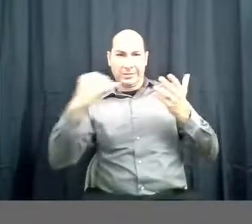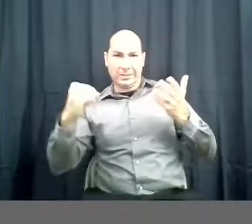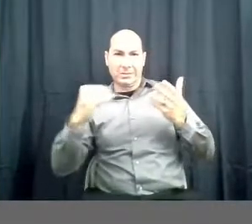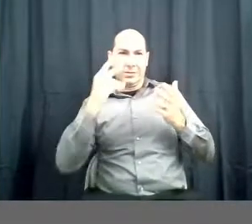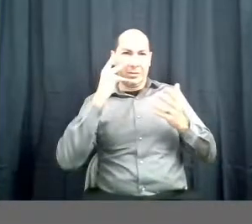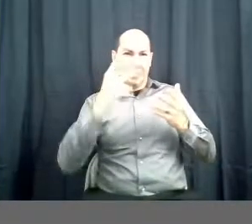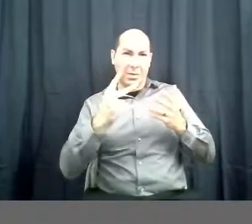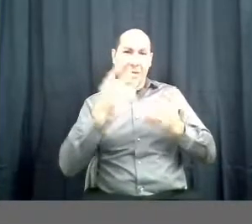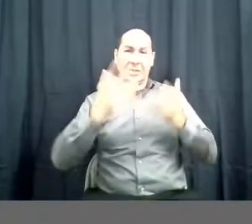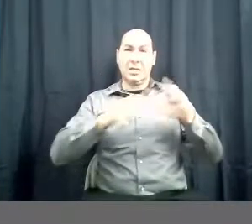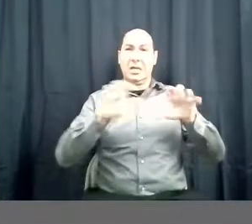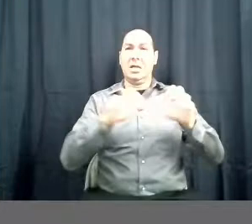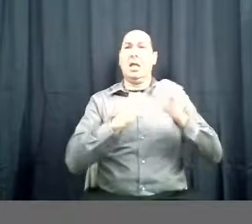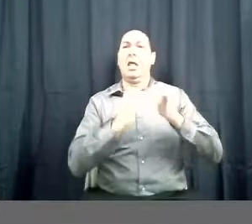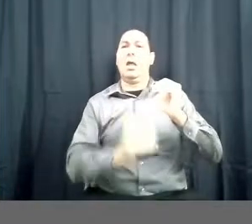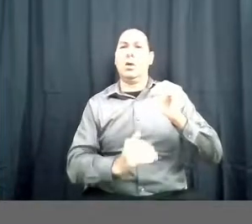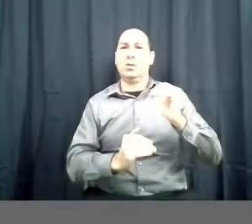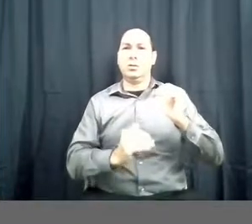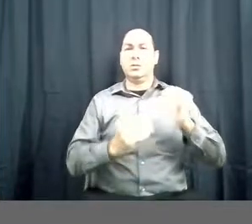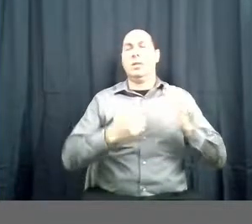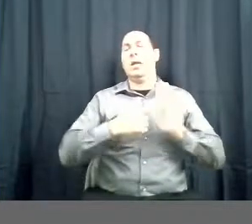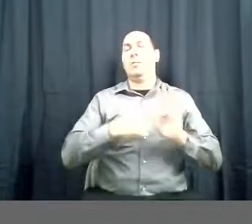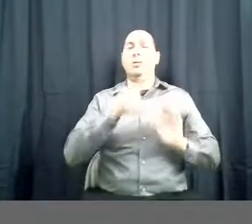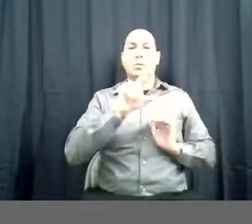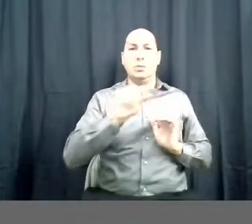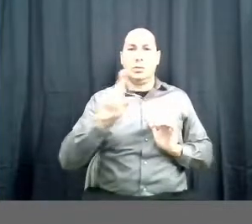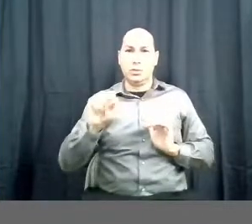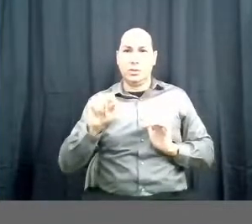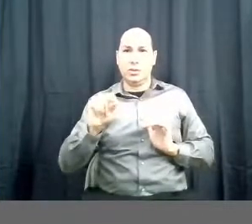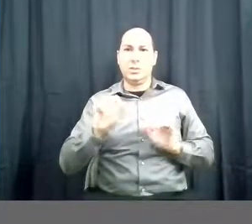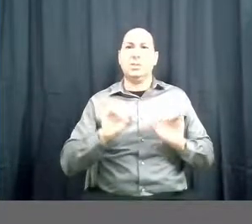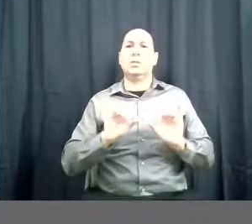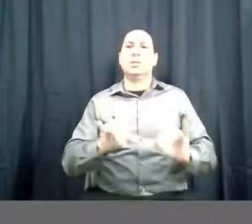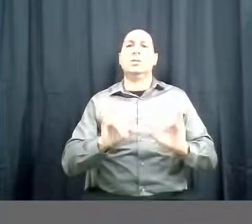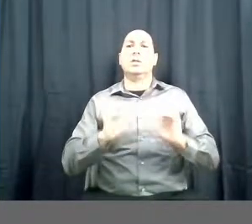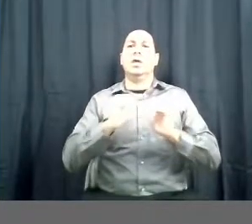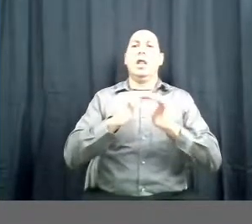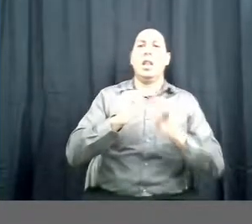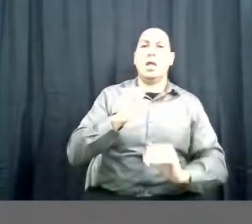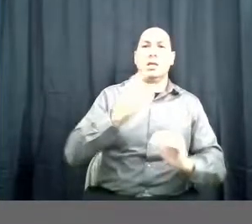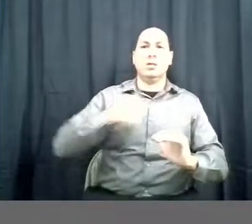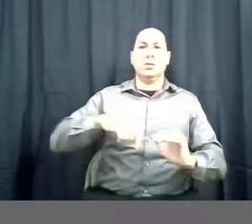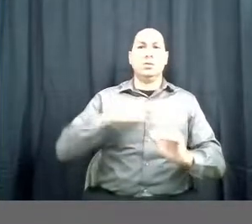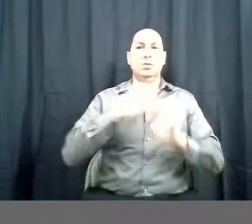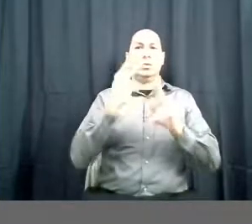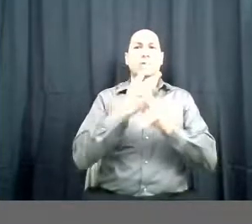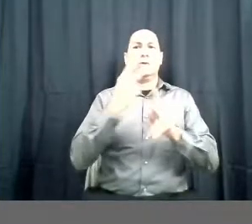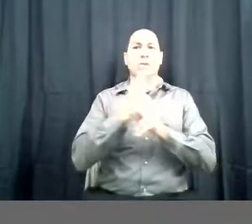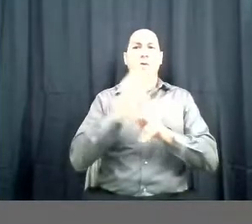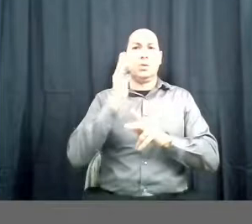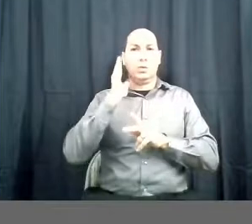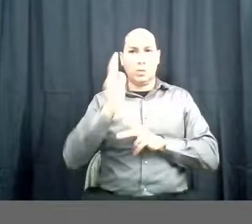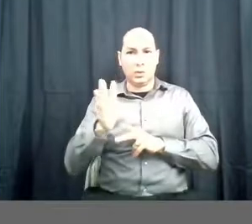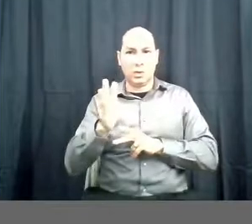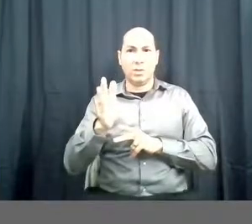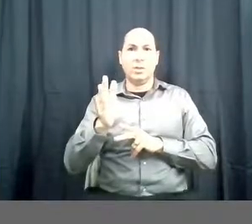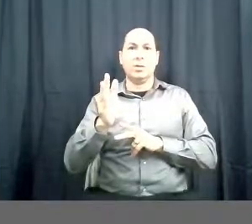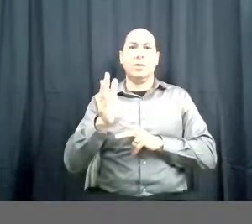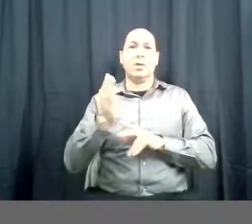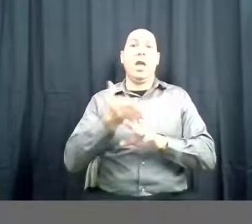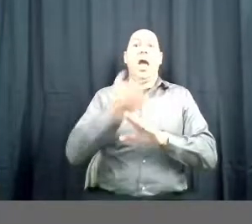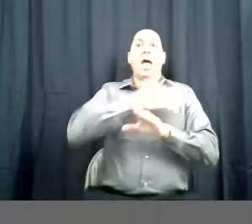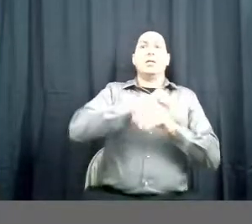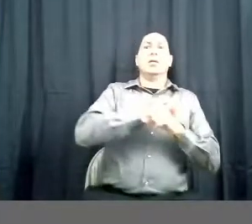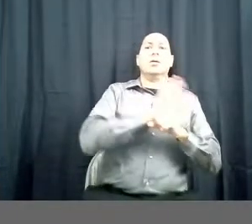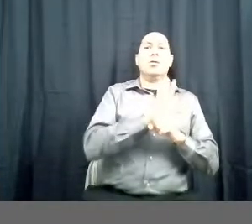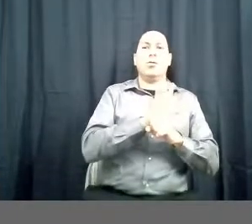year 2020, is still less than what we projected it would be before COVID, which was in 18 or